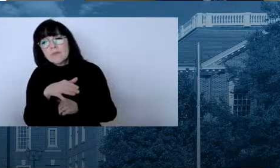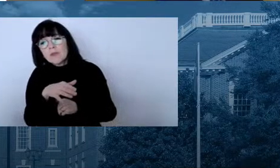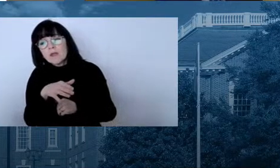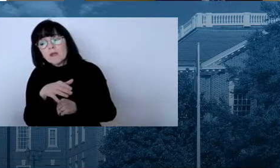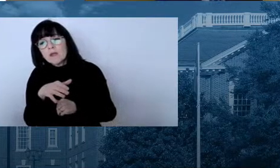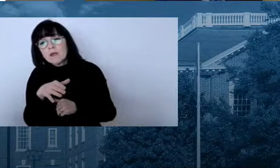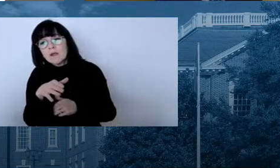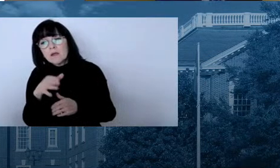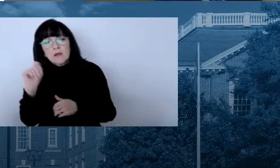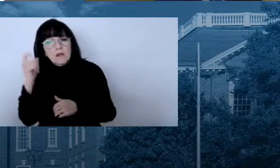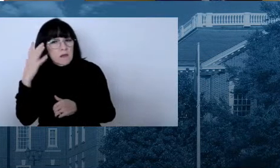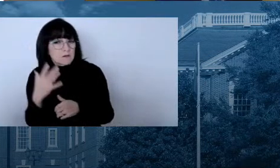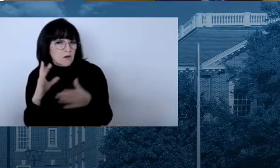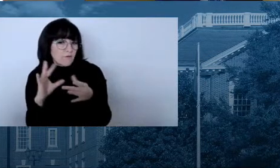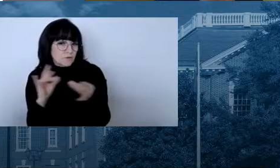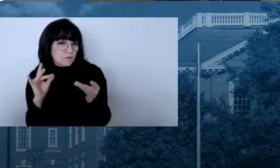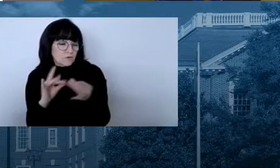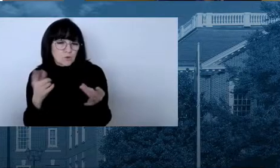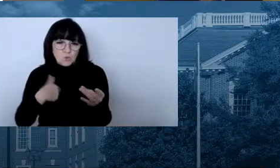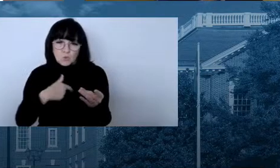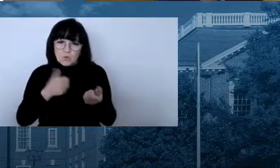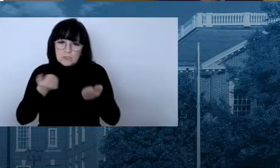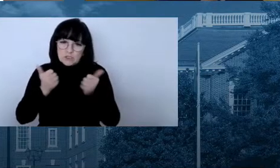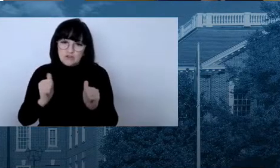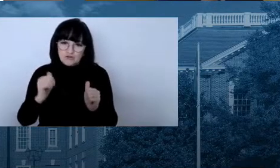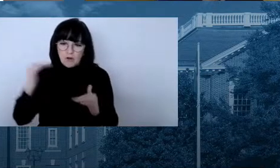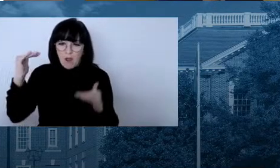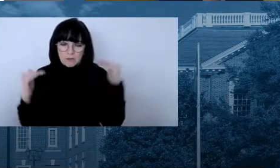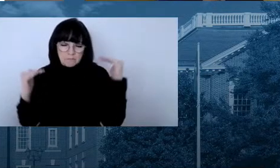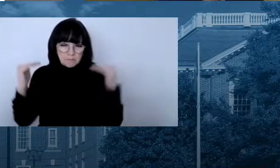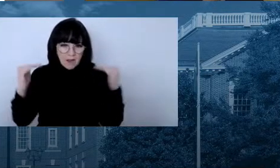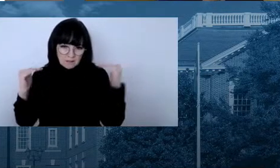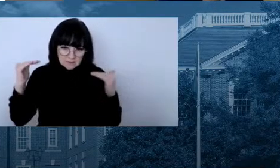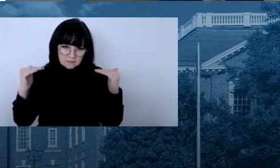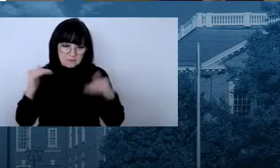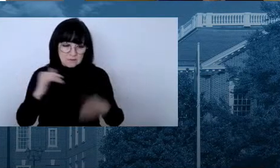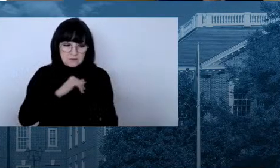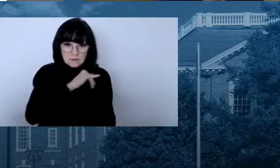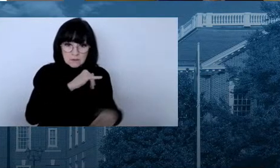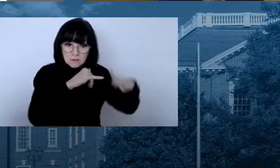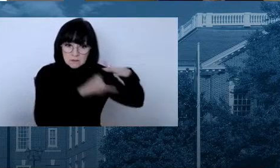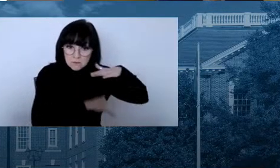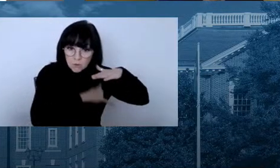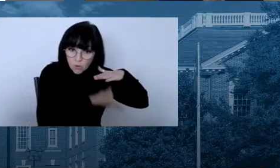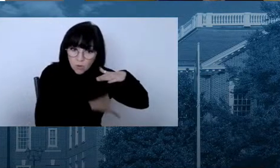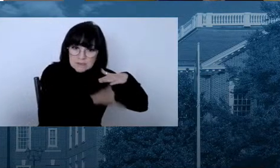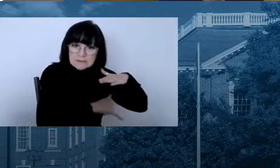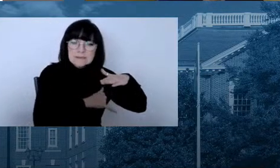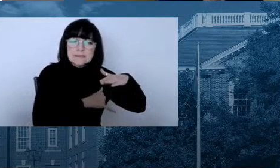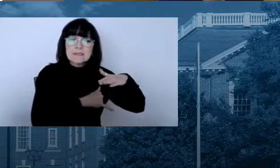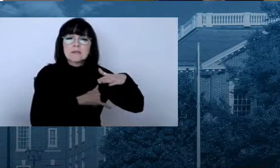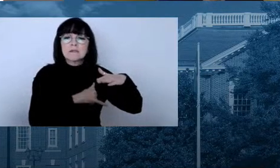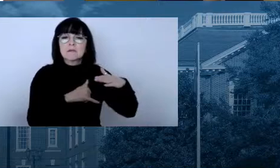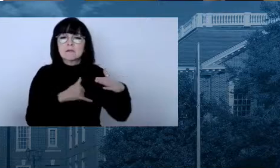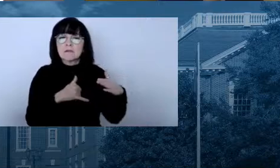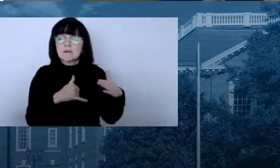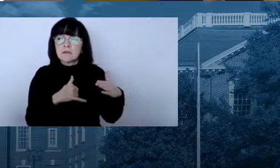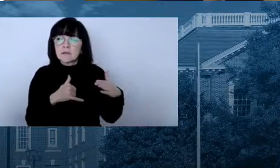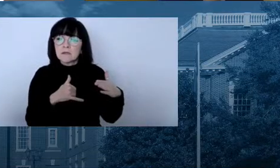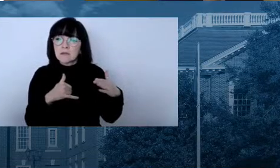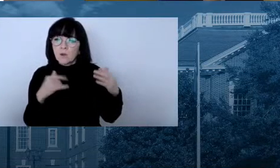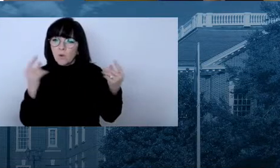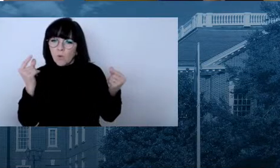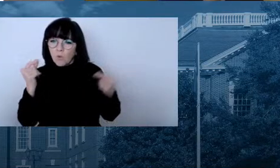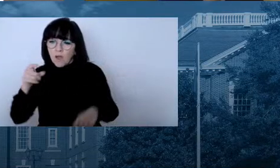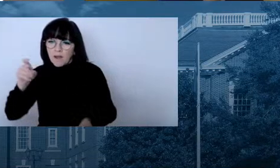to balance the need for quarantine and protecting with the need for the economy